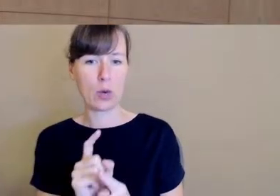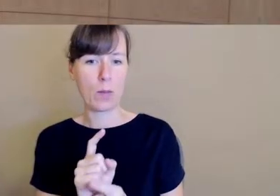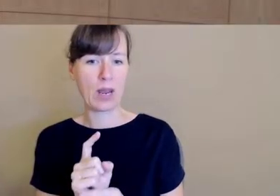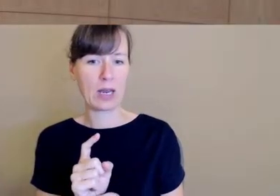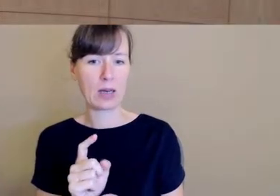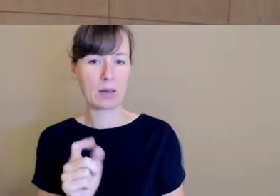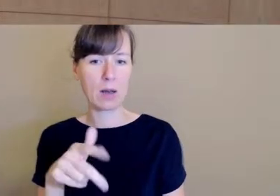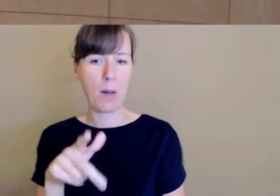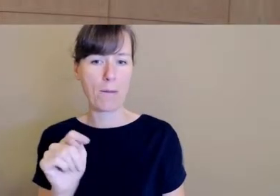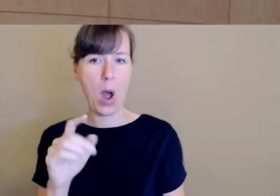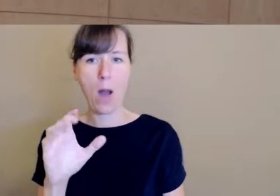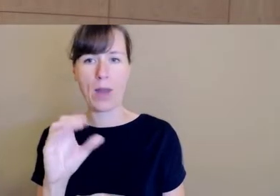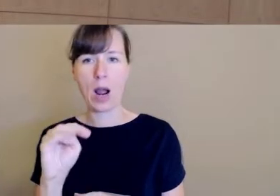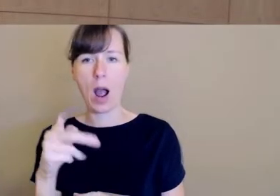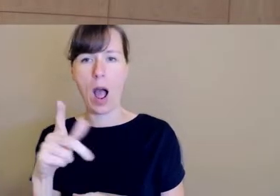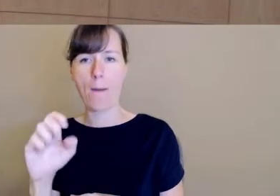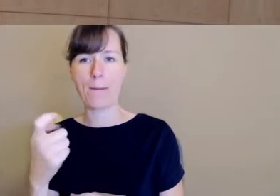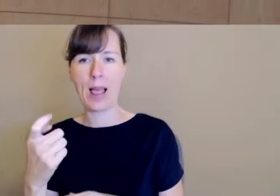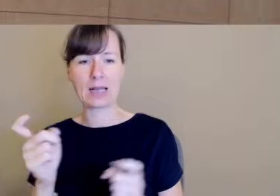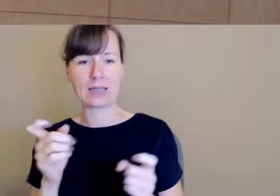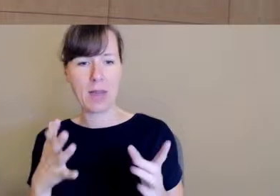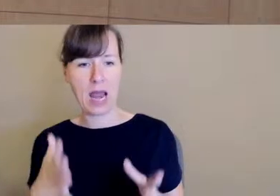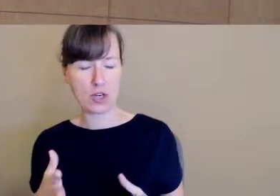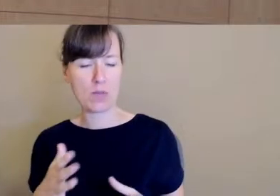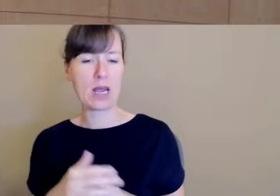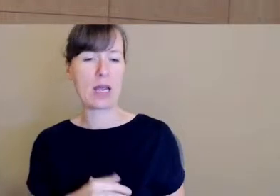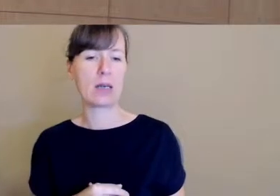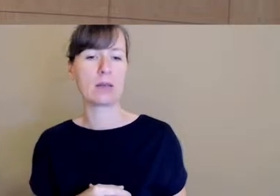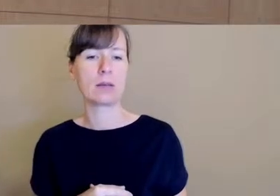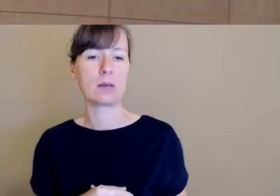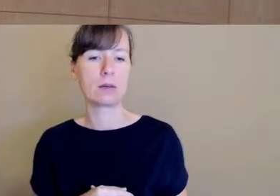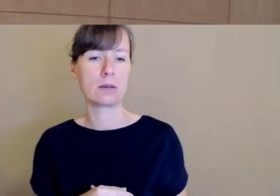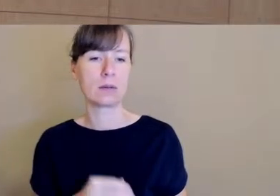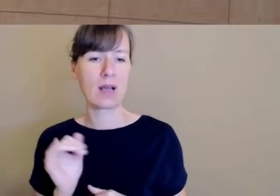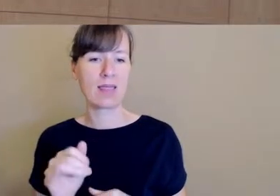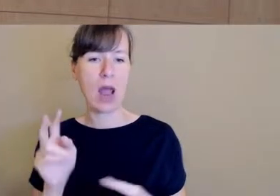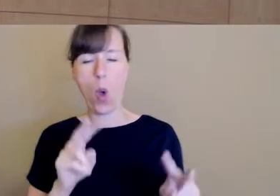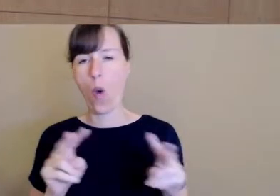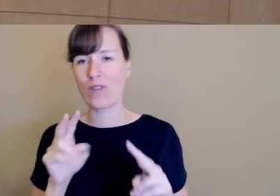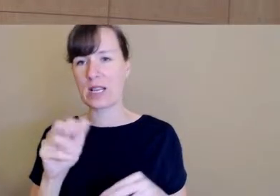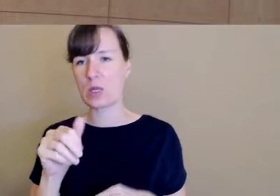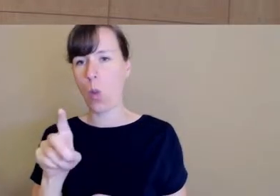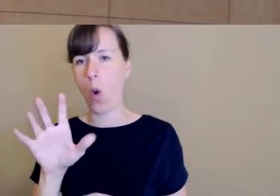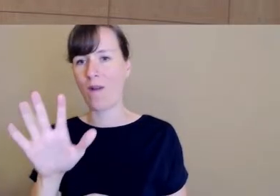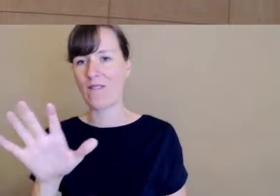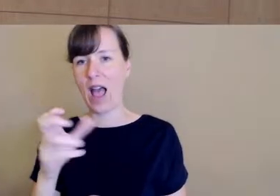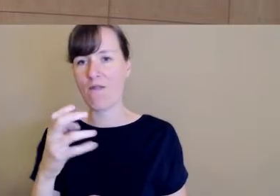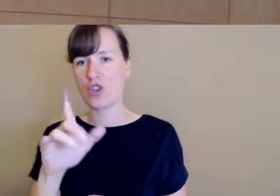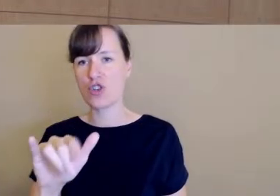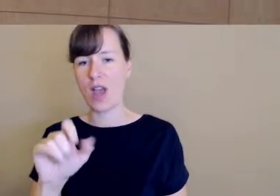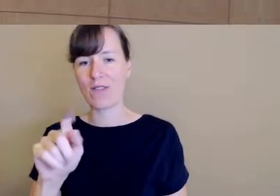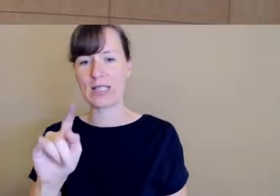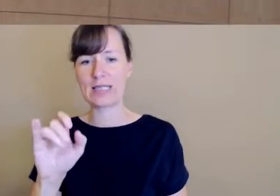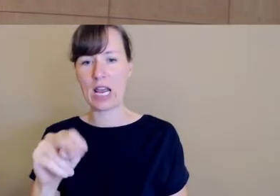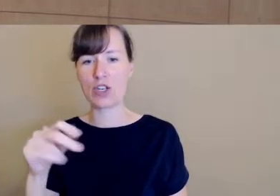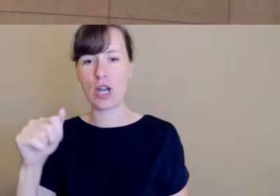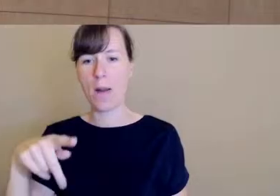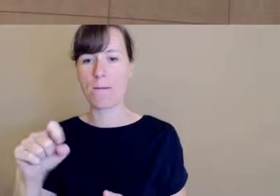apartment complex management that oversees Ward 5 Cheverly Station Apartments and Ward 6 as well.